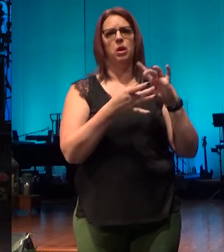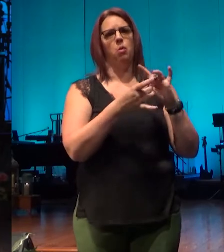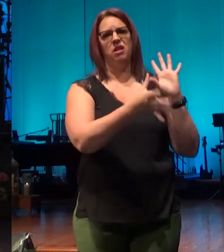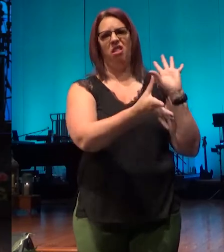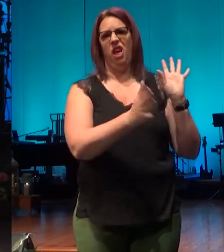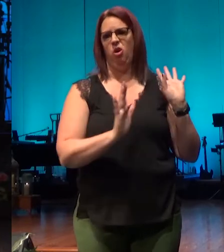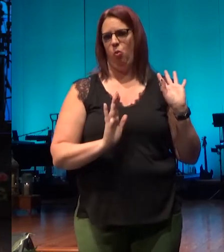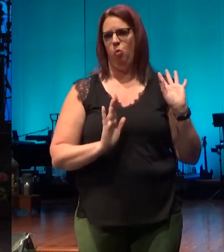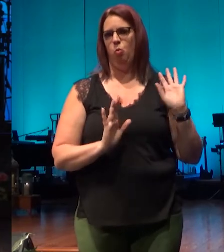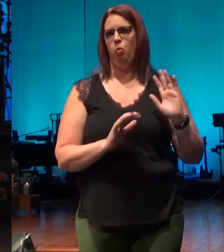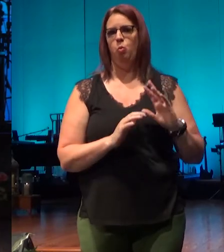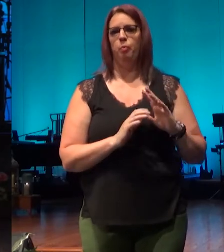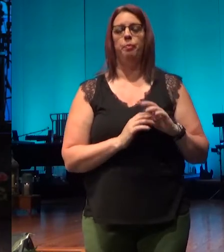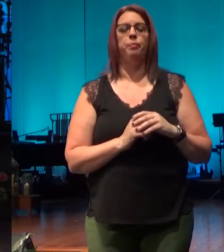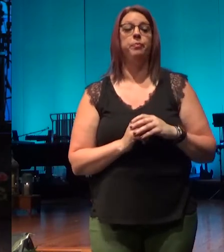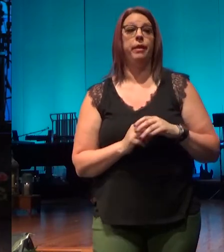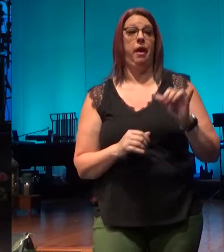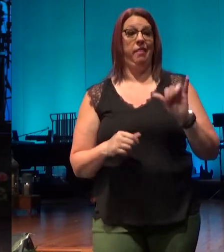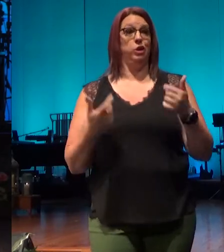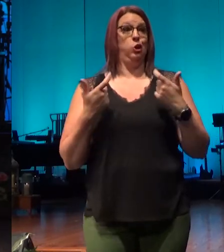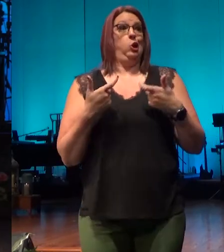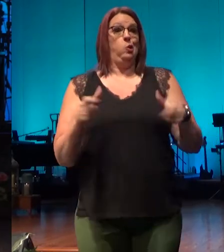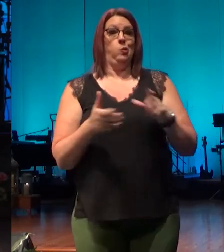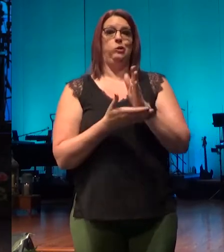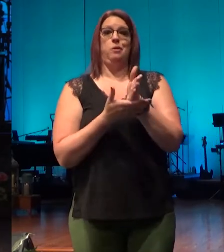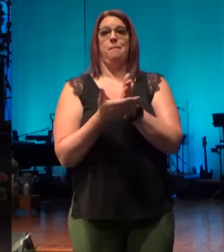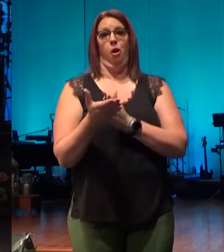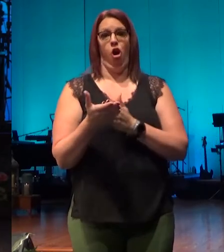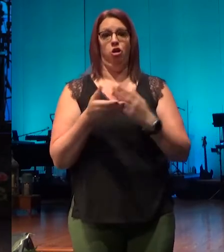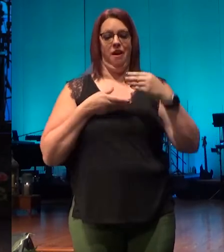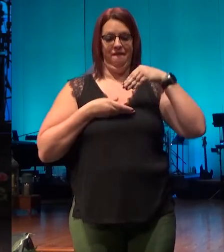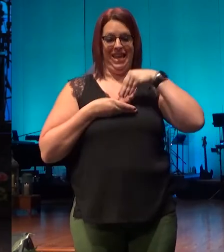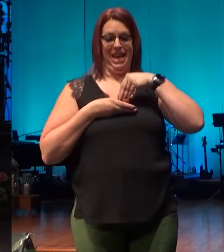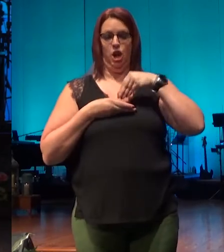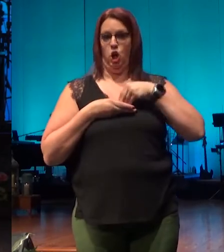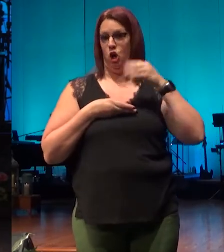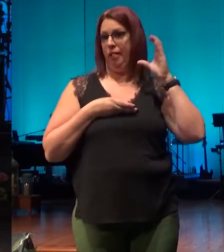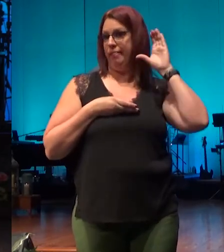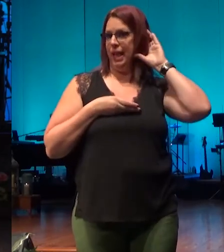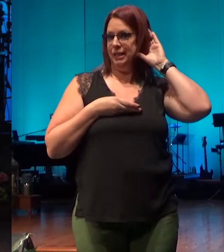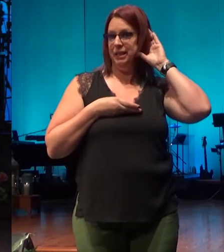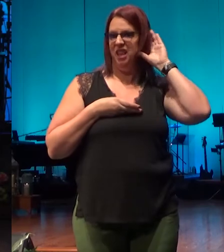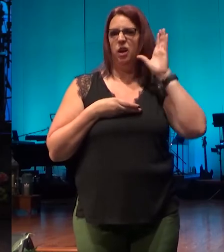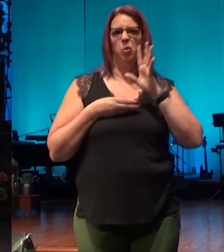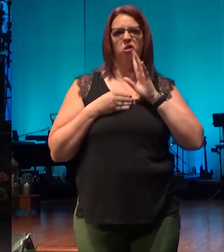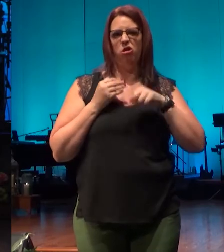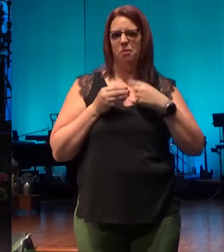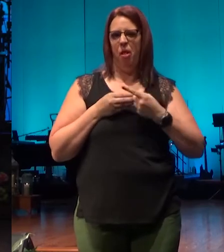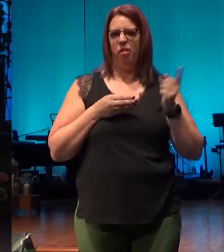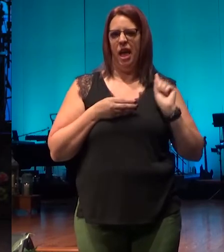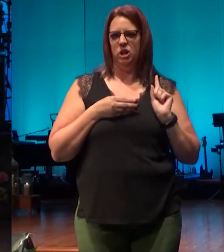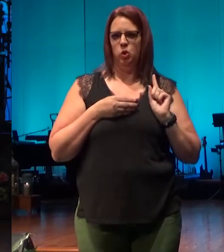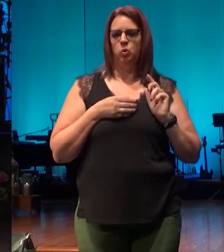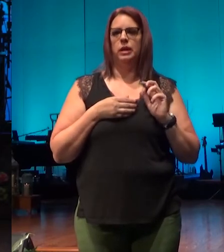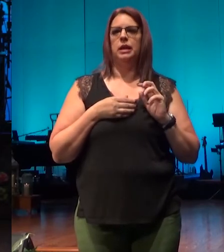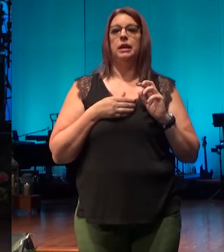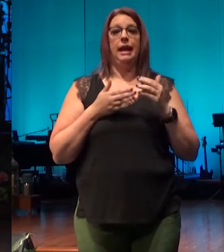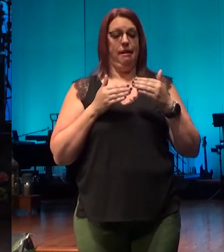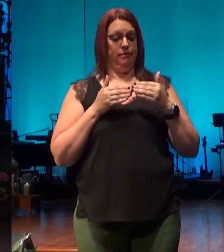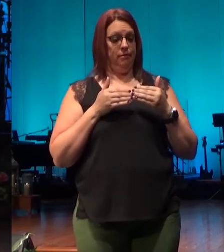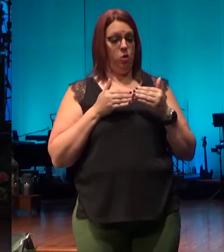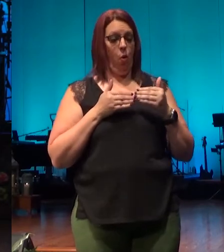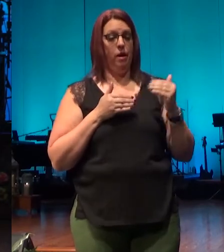And that's a huge part of the inner listening that I talked about last week. It's transcending the unhealed